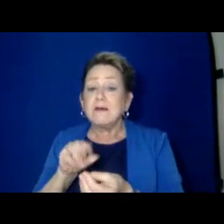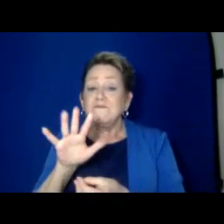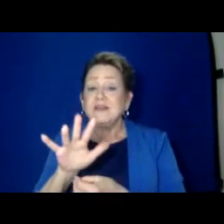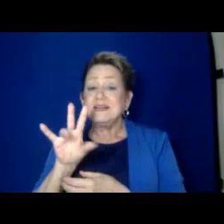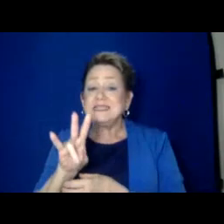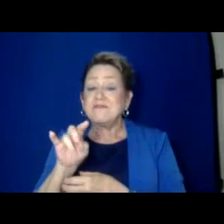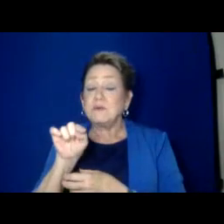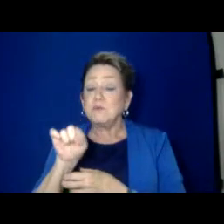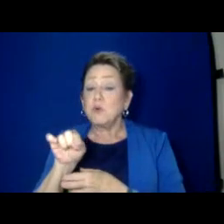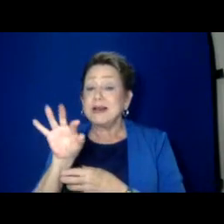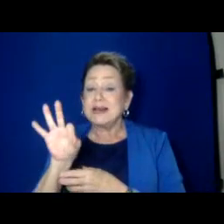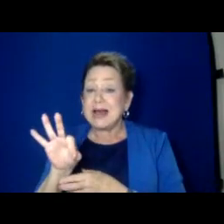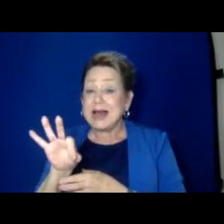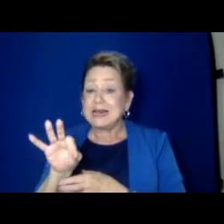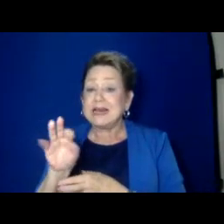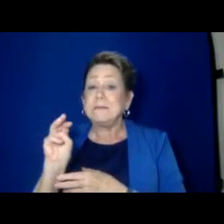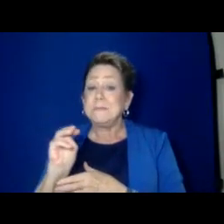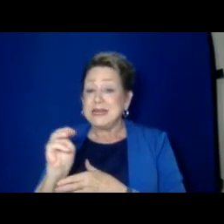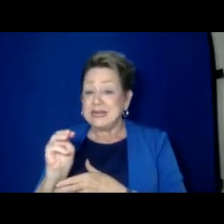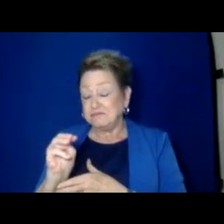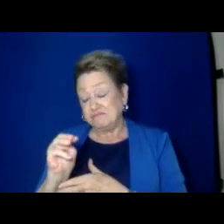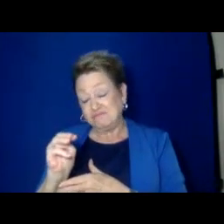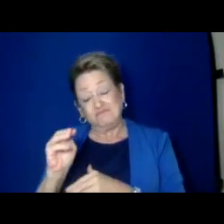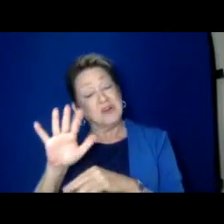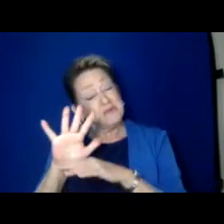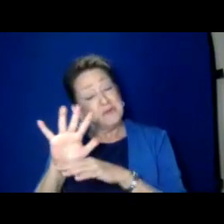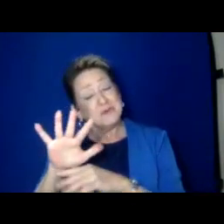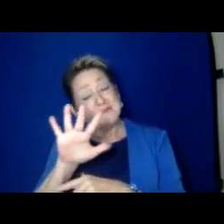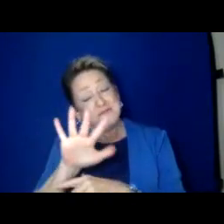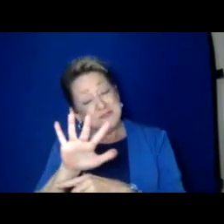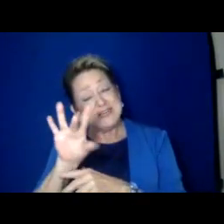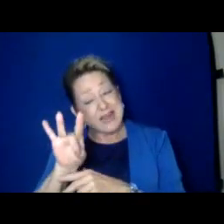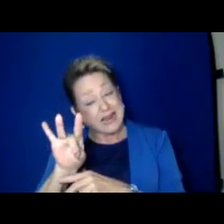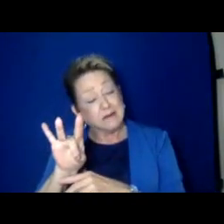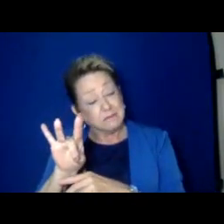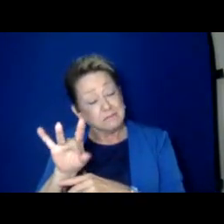of 57.9 million, almost $58 million.